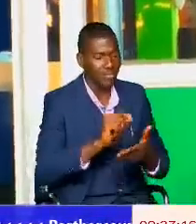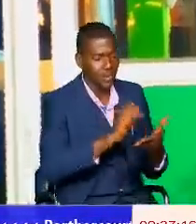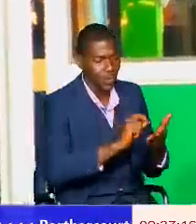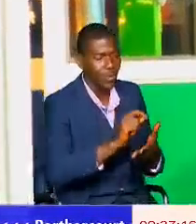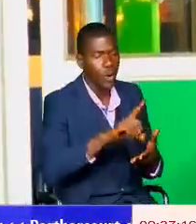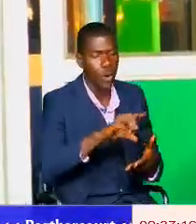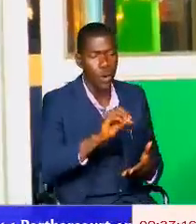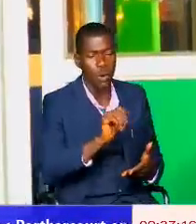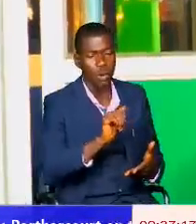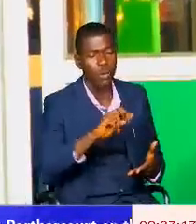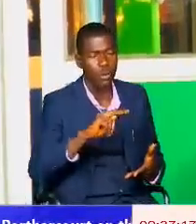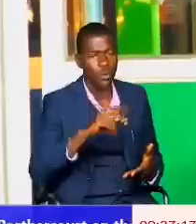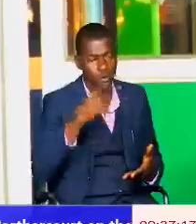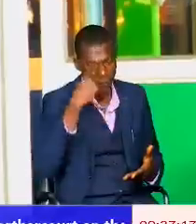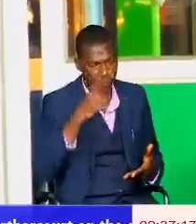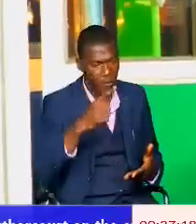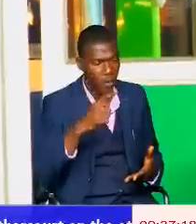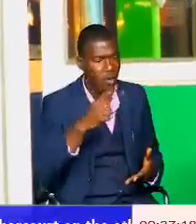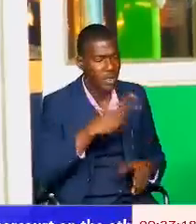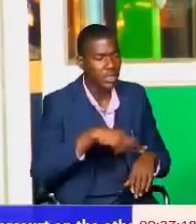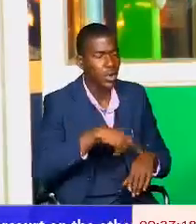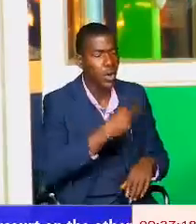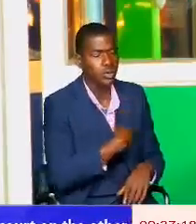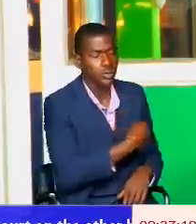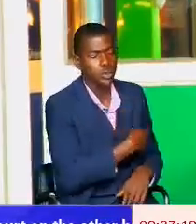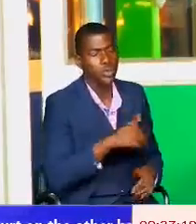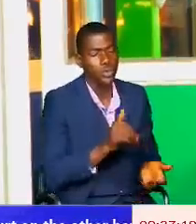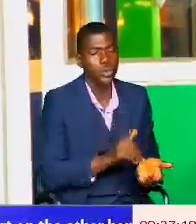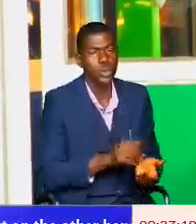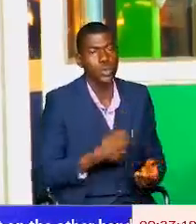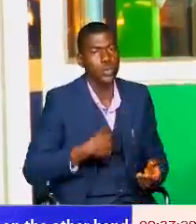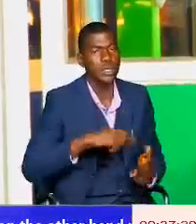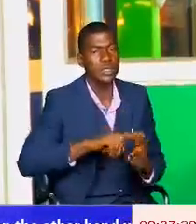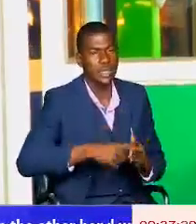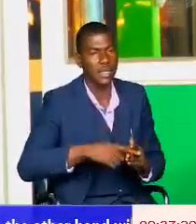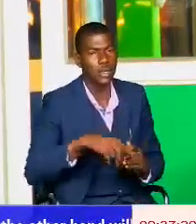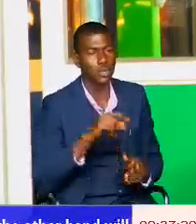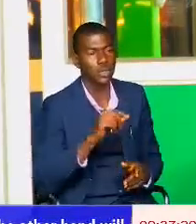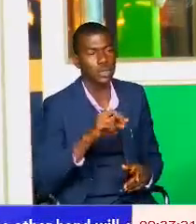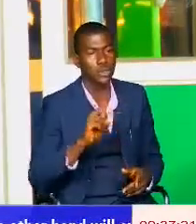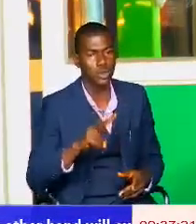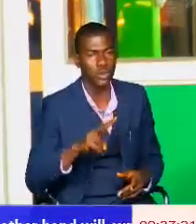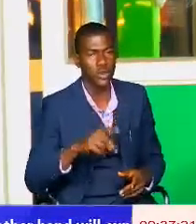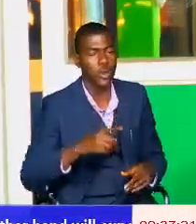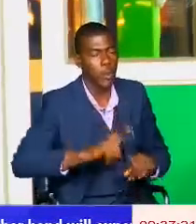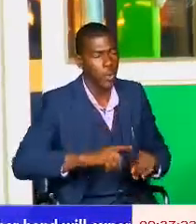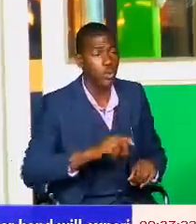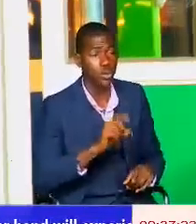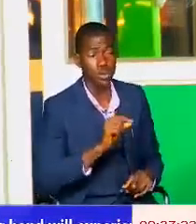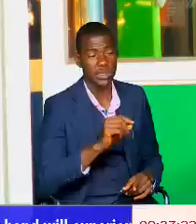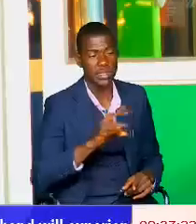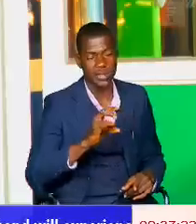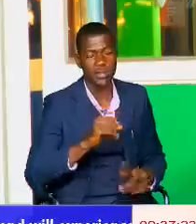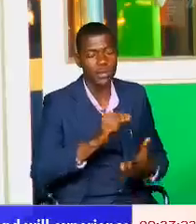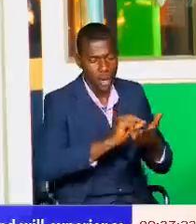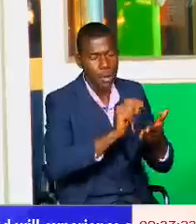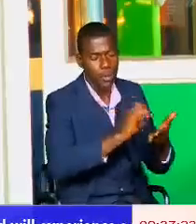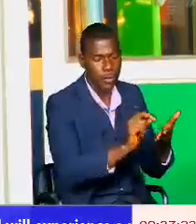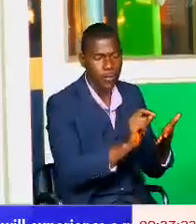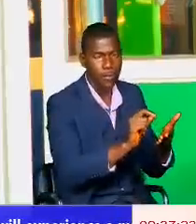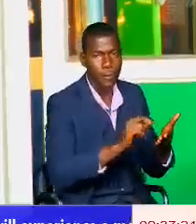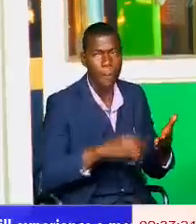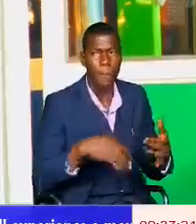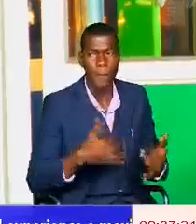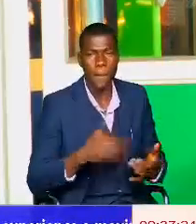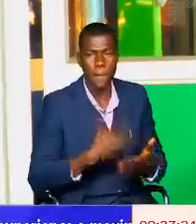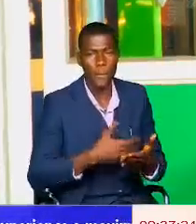this transaction in 2012. But finally, in 2017, the loan was approved. And then the